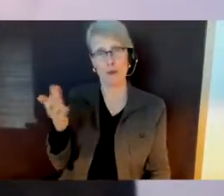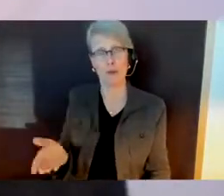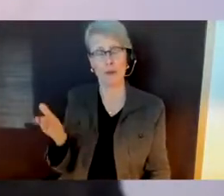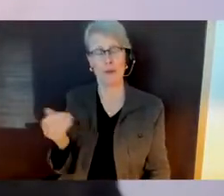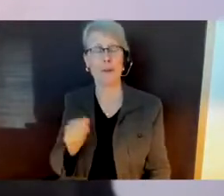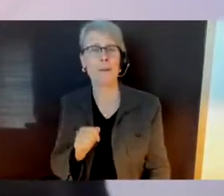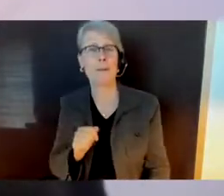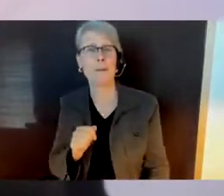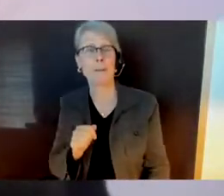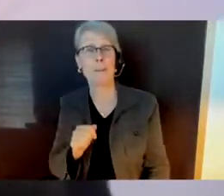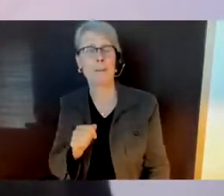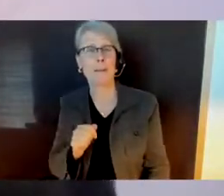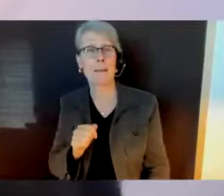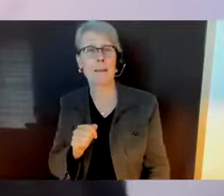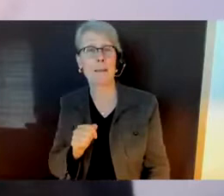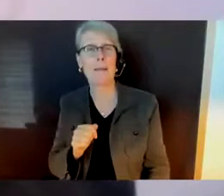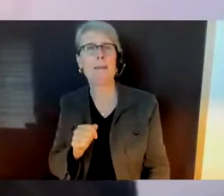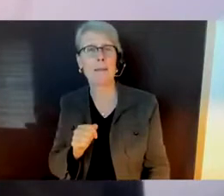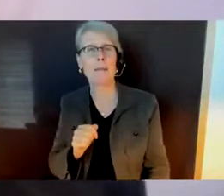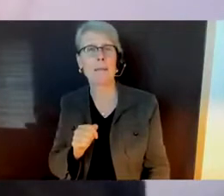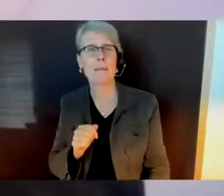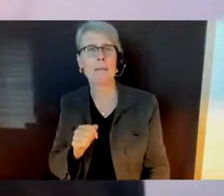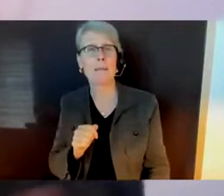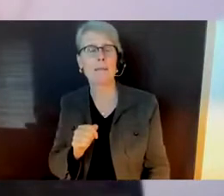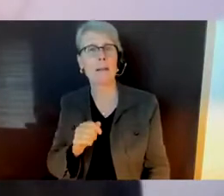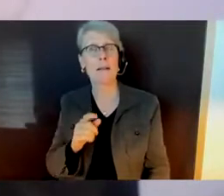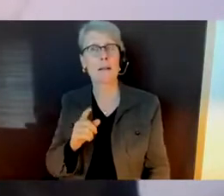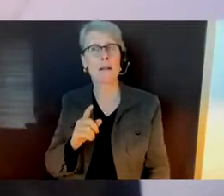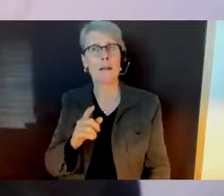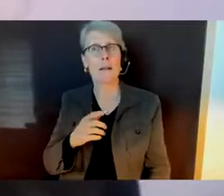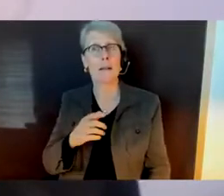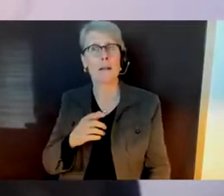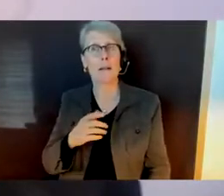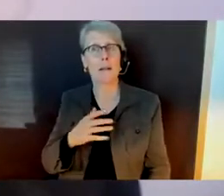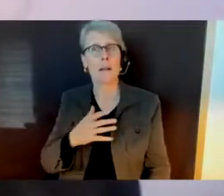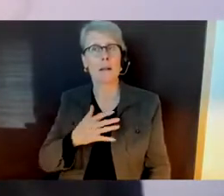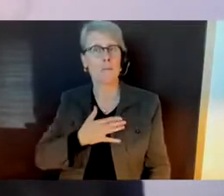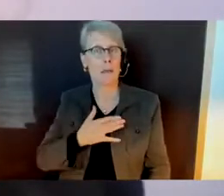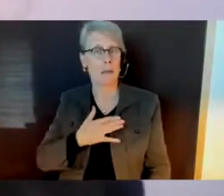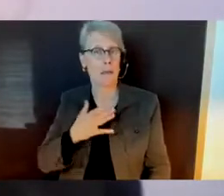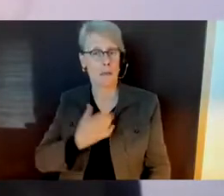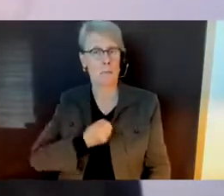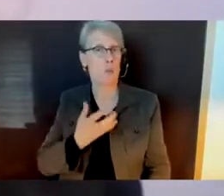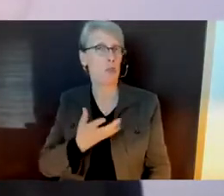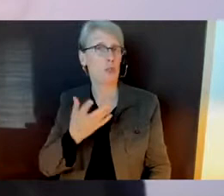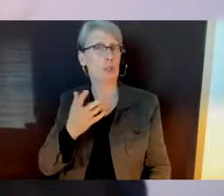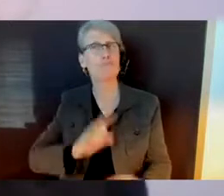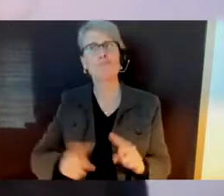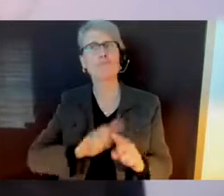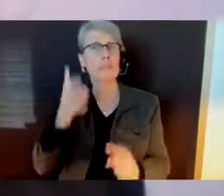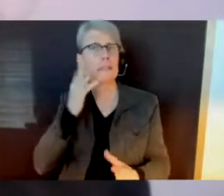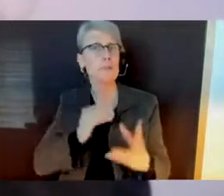her. I have to say that I'm used to say my poetry from different audiences,